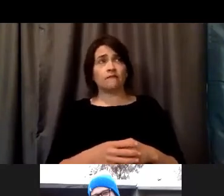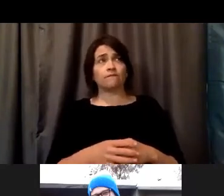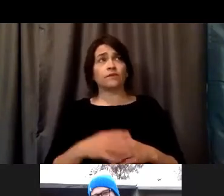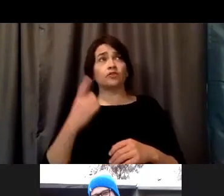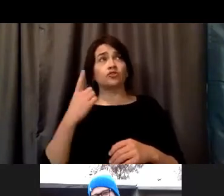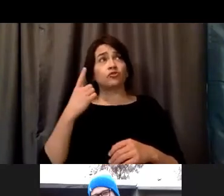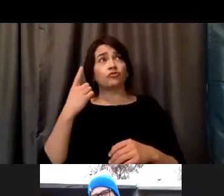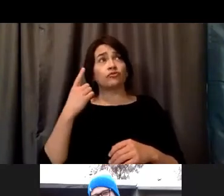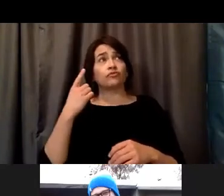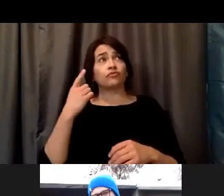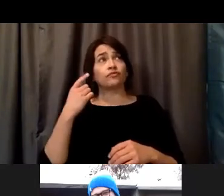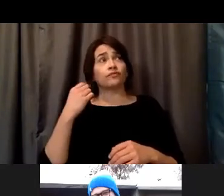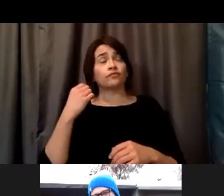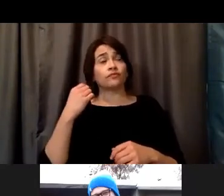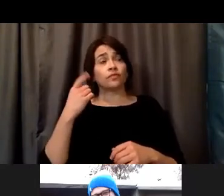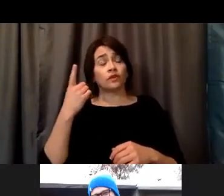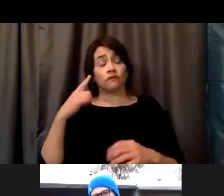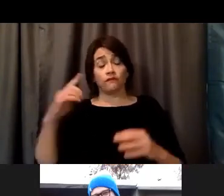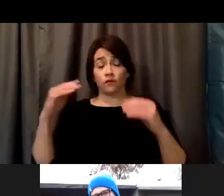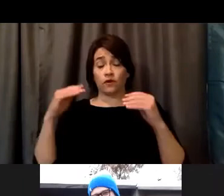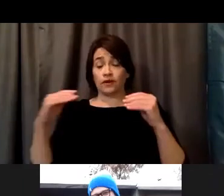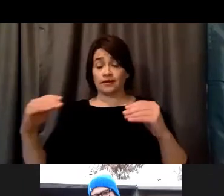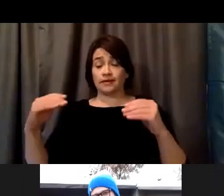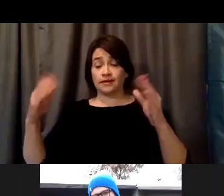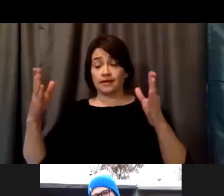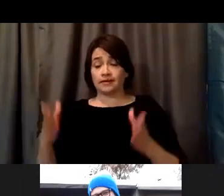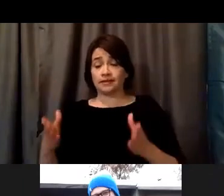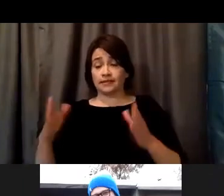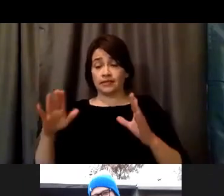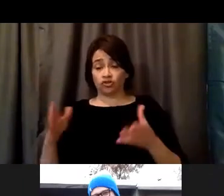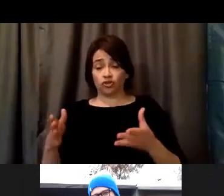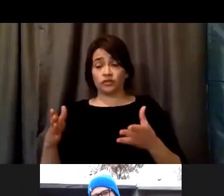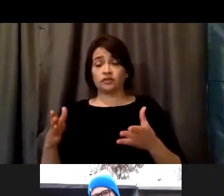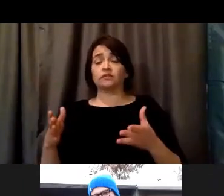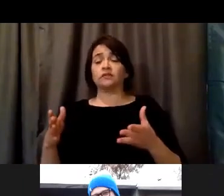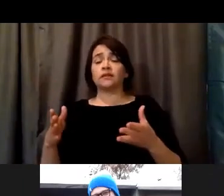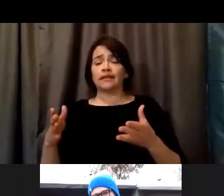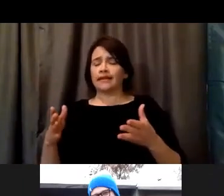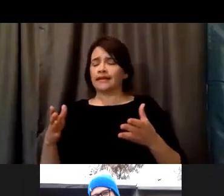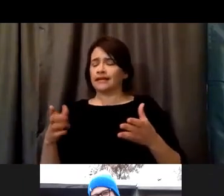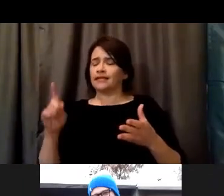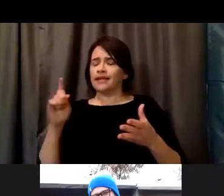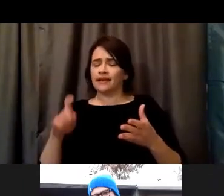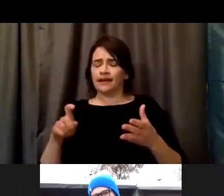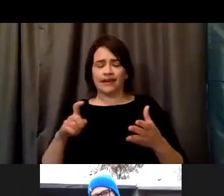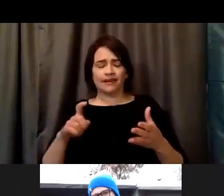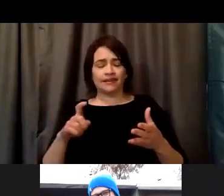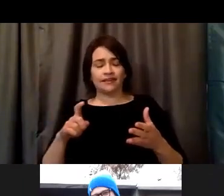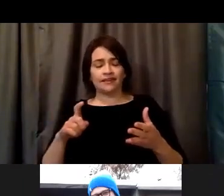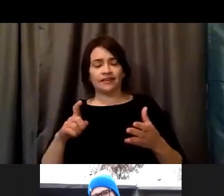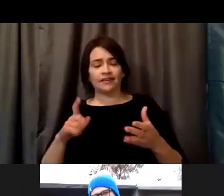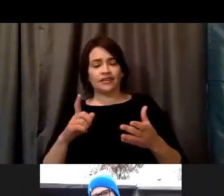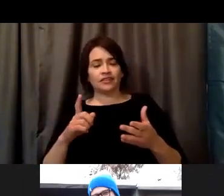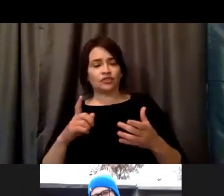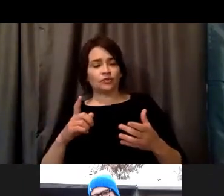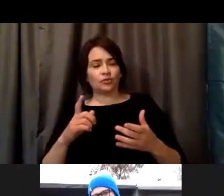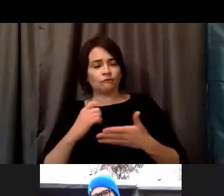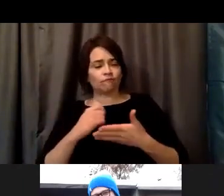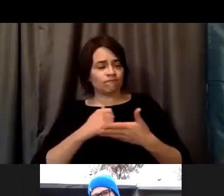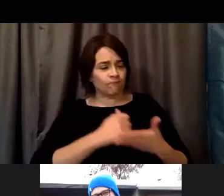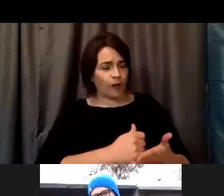make their student feel important, make them feel like, hey, you're different.